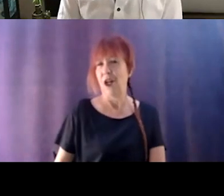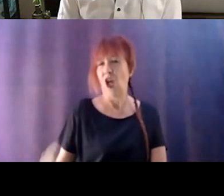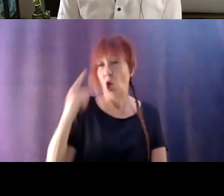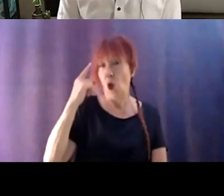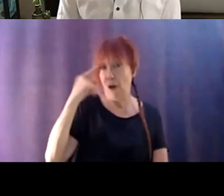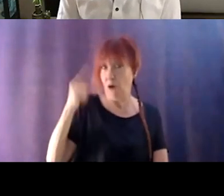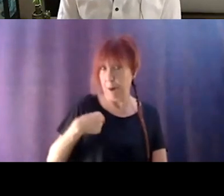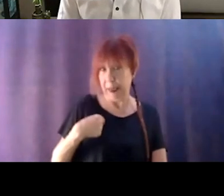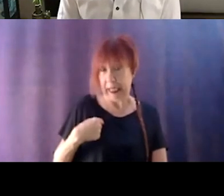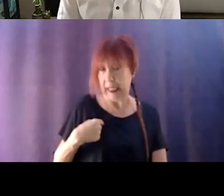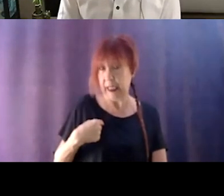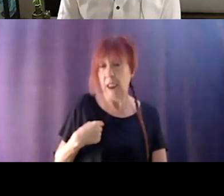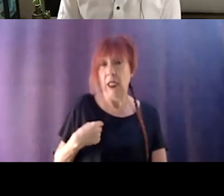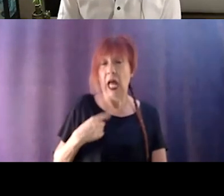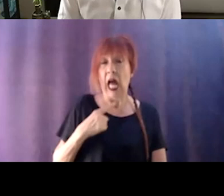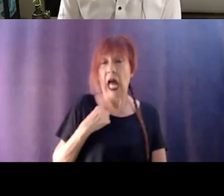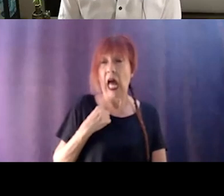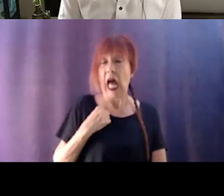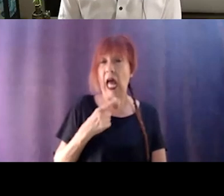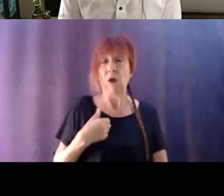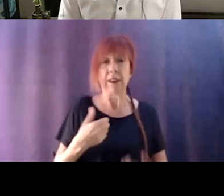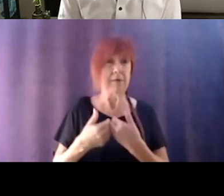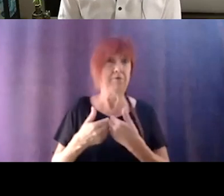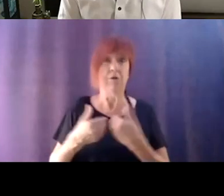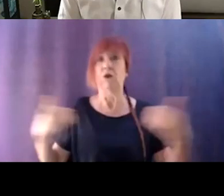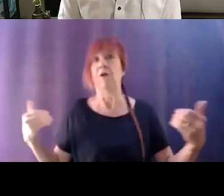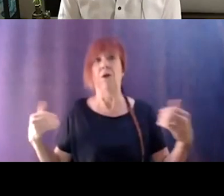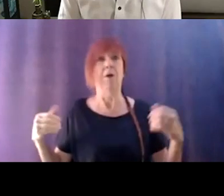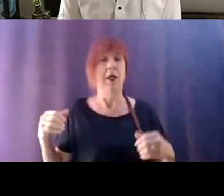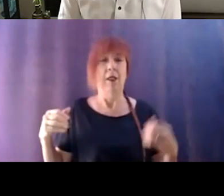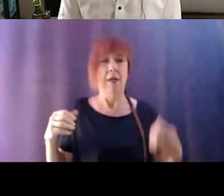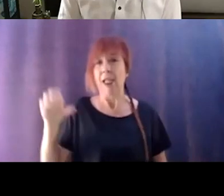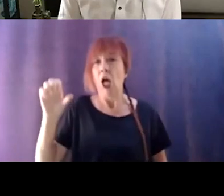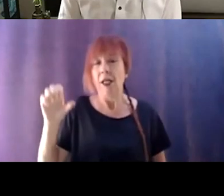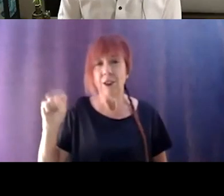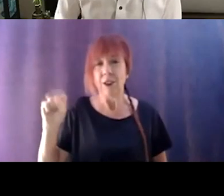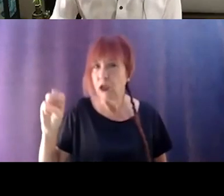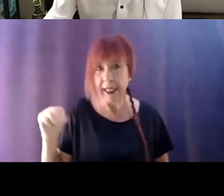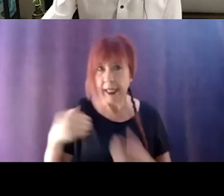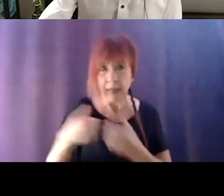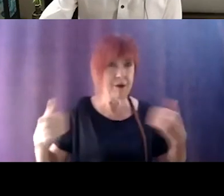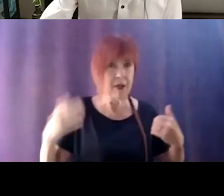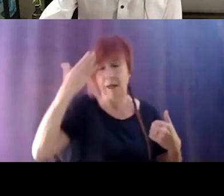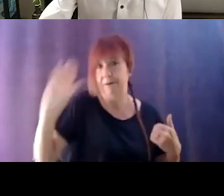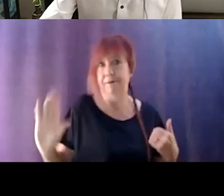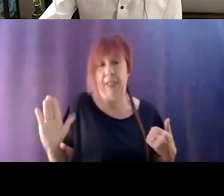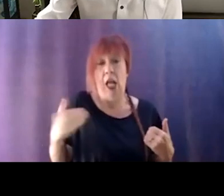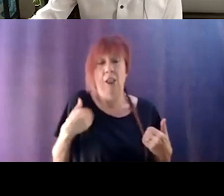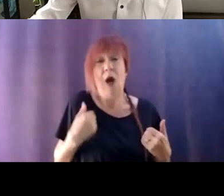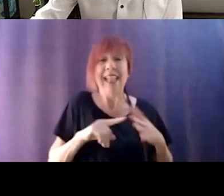something I was far away about what was social media some years ago. And I started just to post,